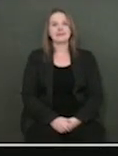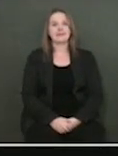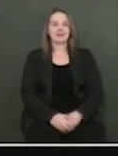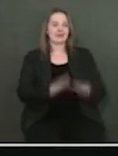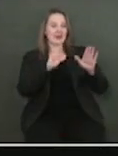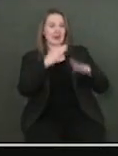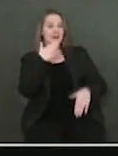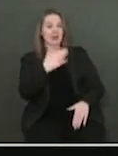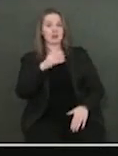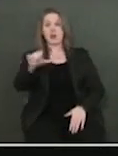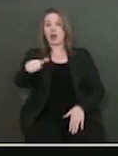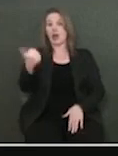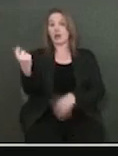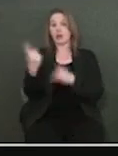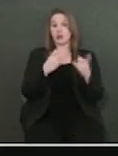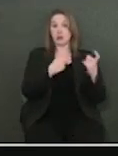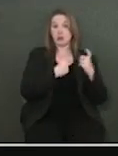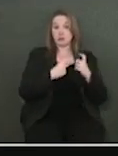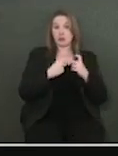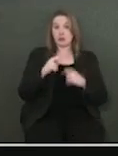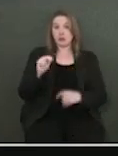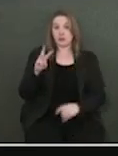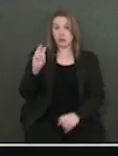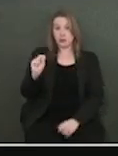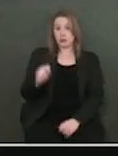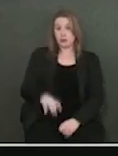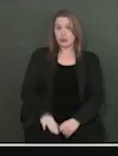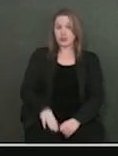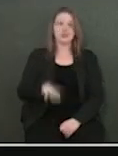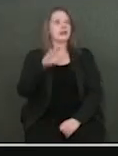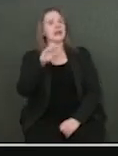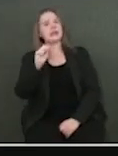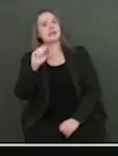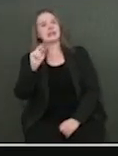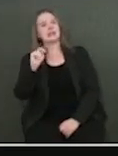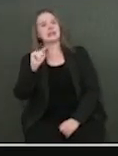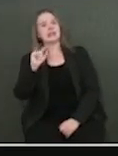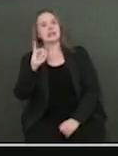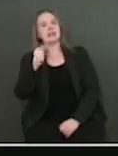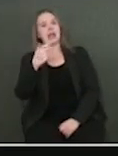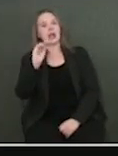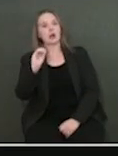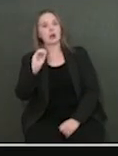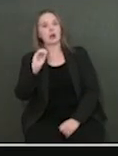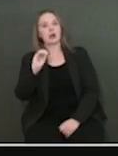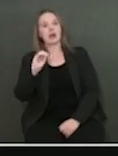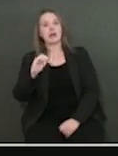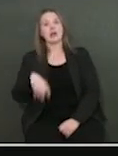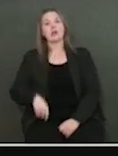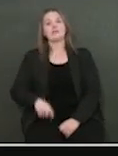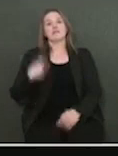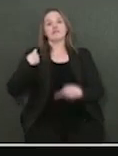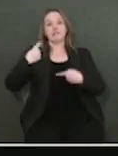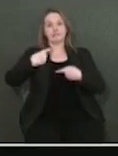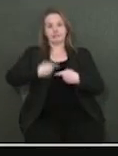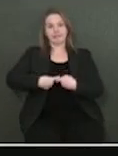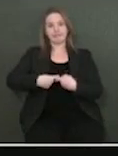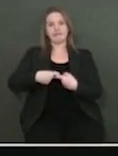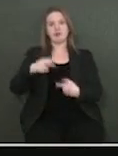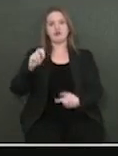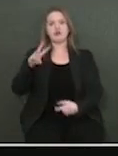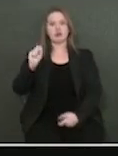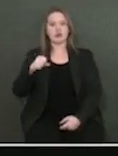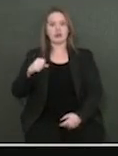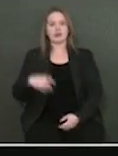Great, thank you. Any other questions from our media partners? Santiago Rodríguez, de Telemundo, buenas tardes. En español, si